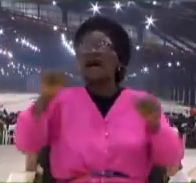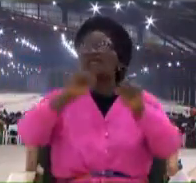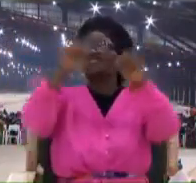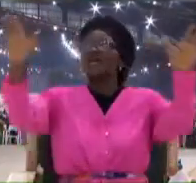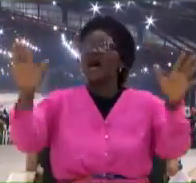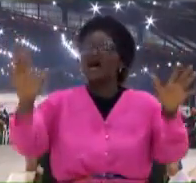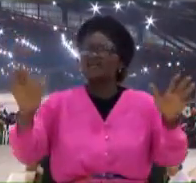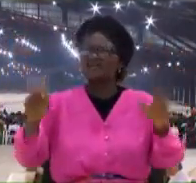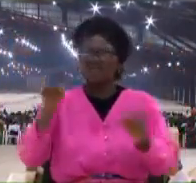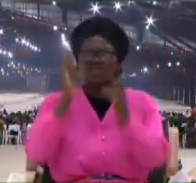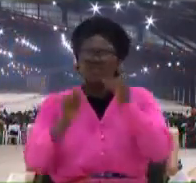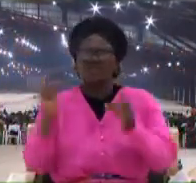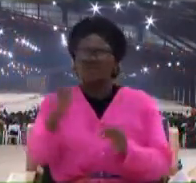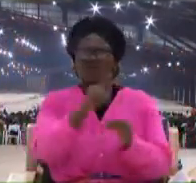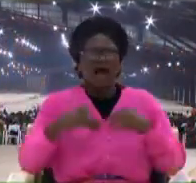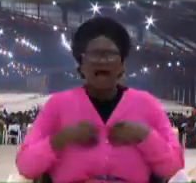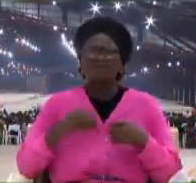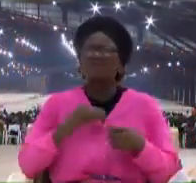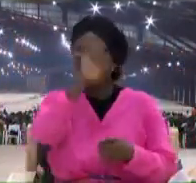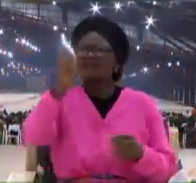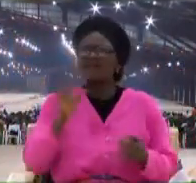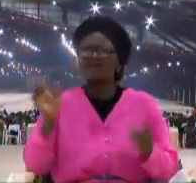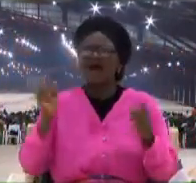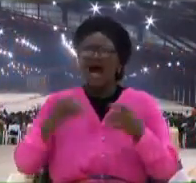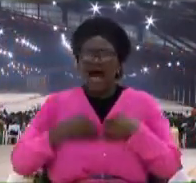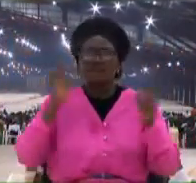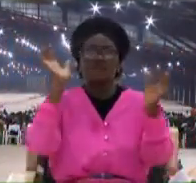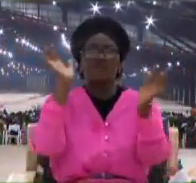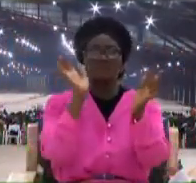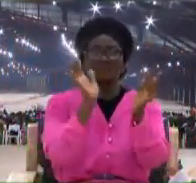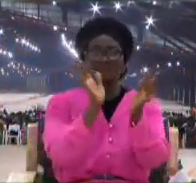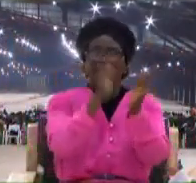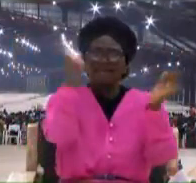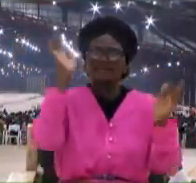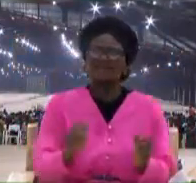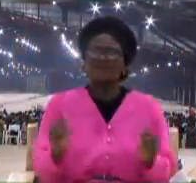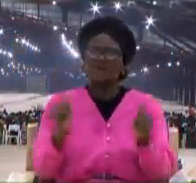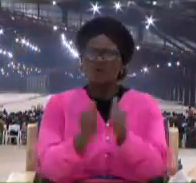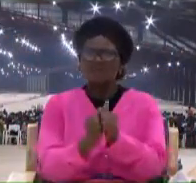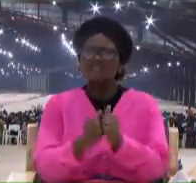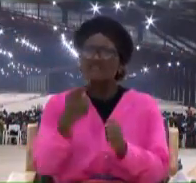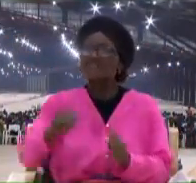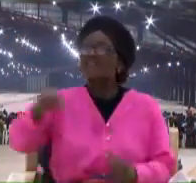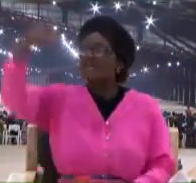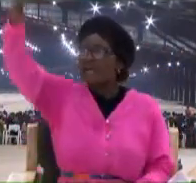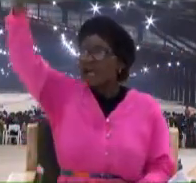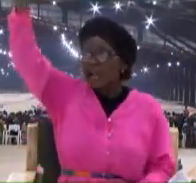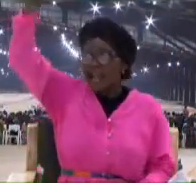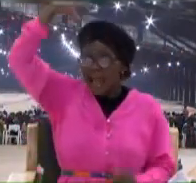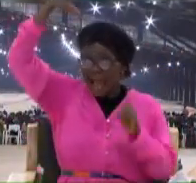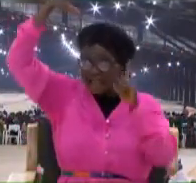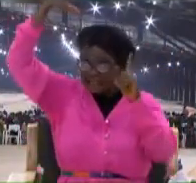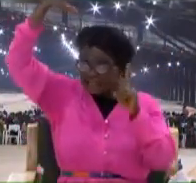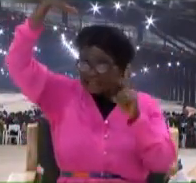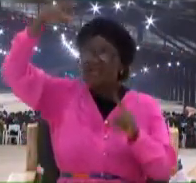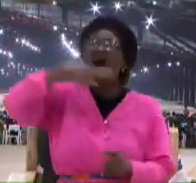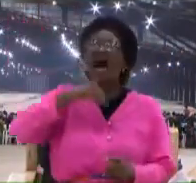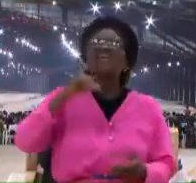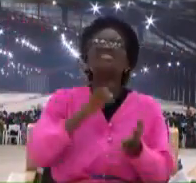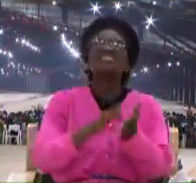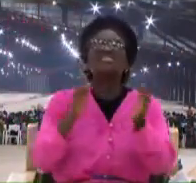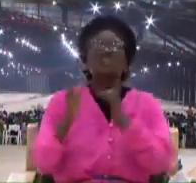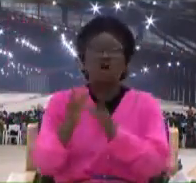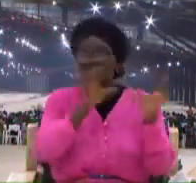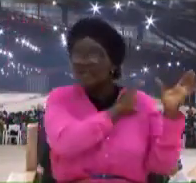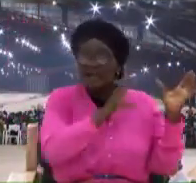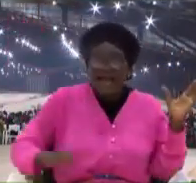if you have never had contact with the light. And Jesus Christ is the